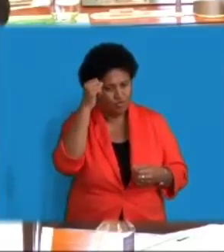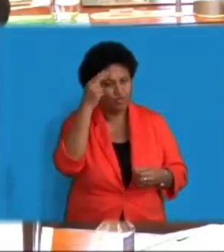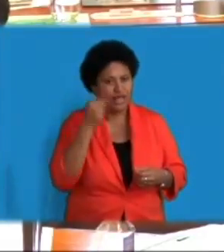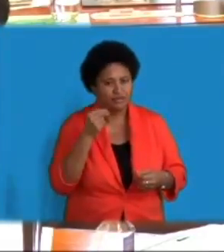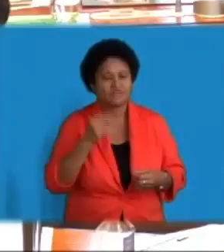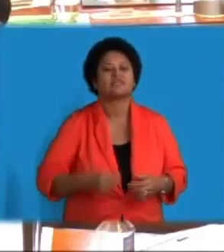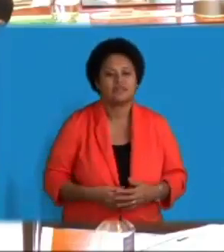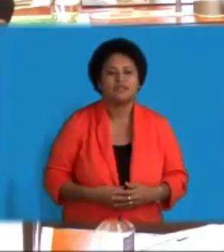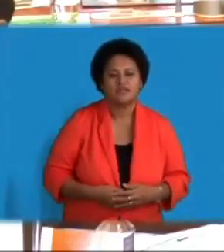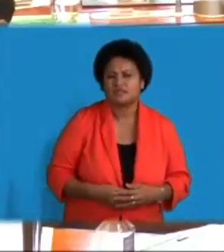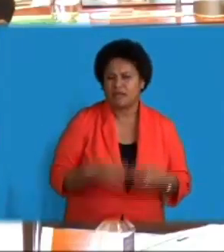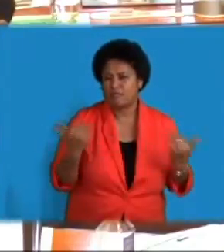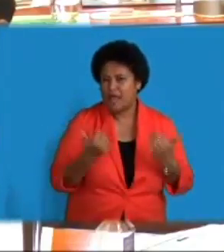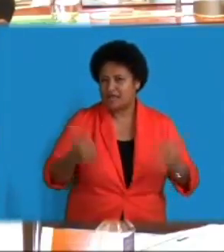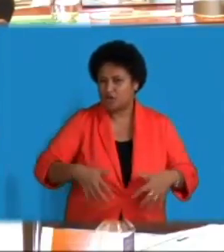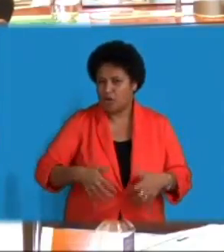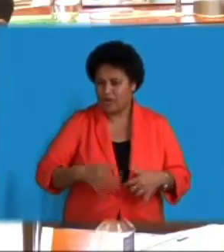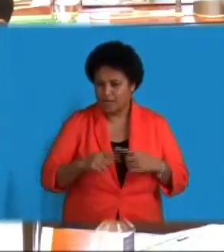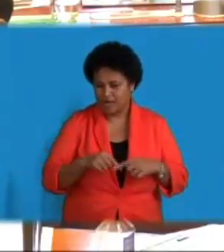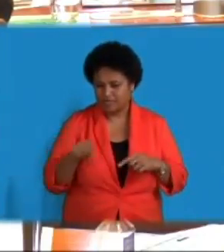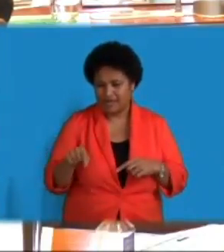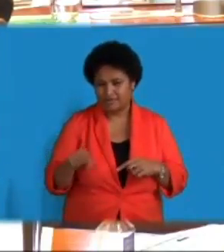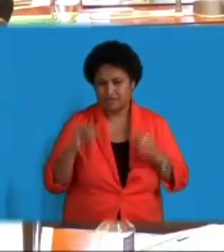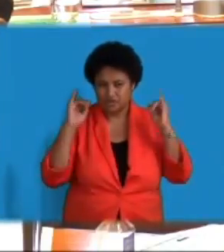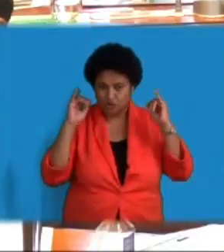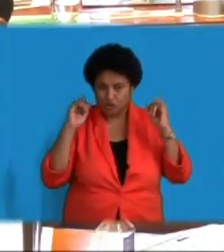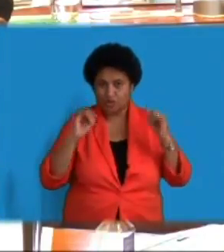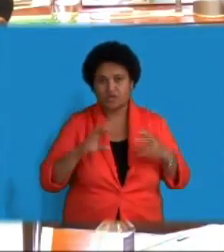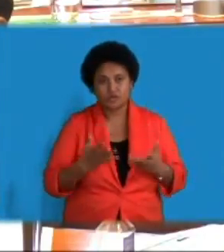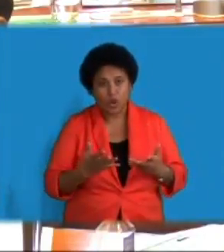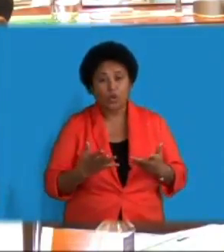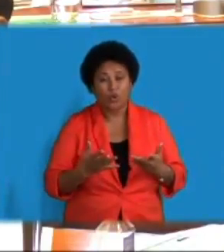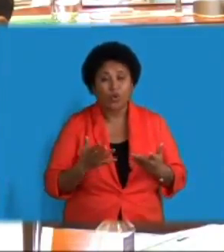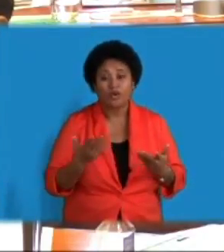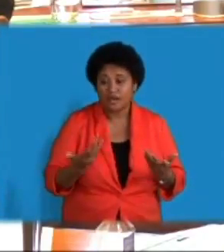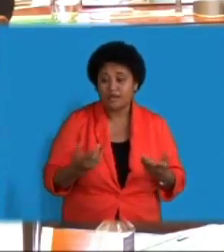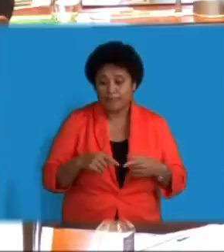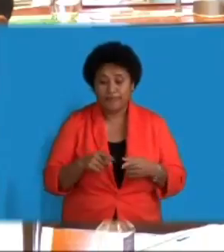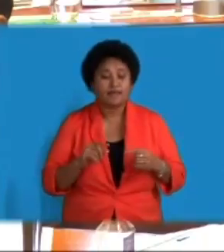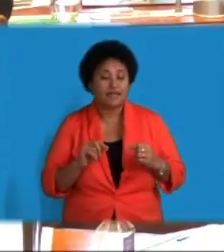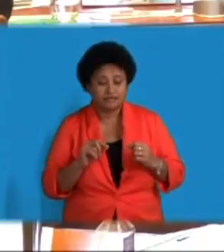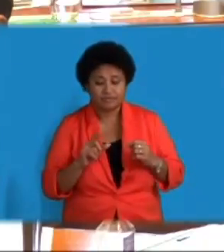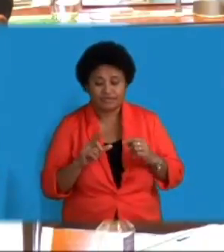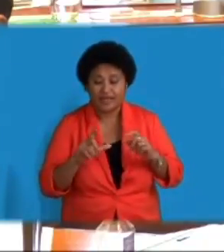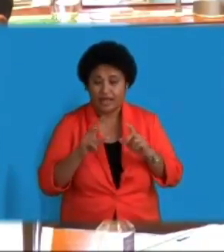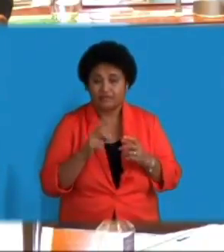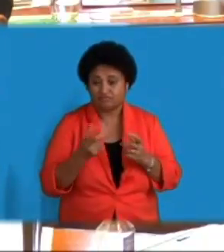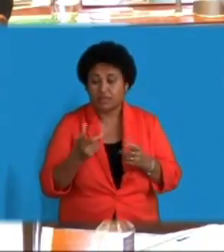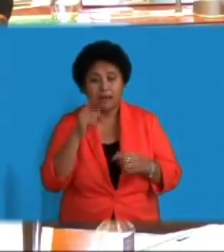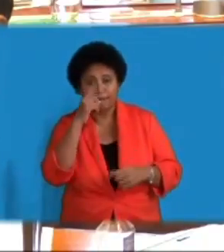many complaints on this issue. One wonders, Madam Speaker, to ensure that such aggrieved tenants are not disenchanted, there has to